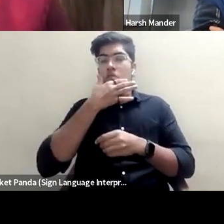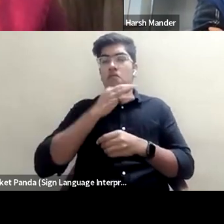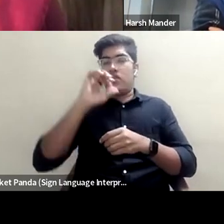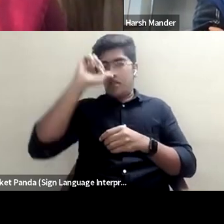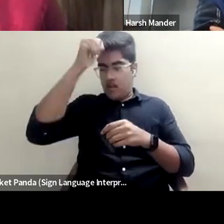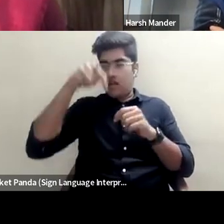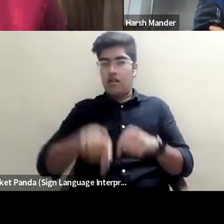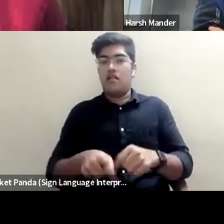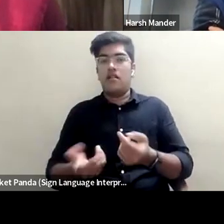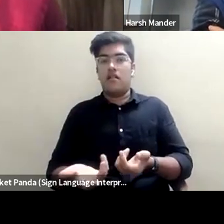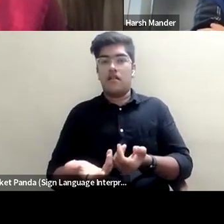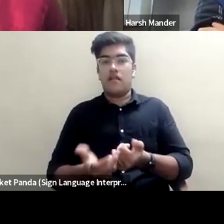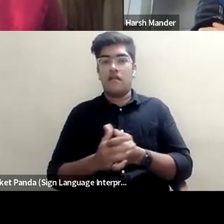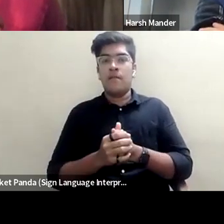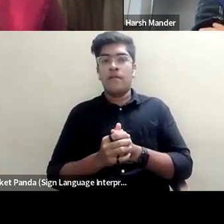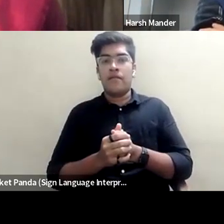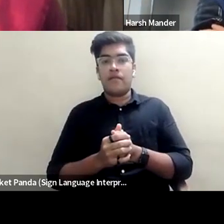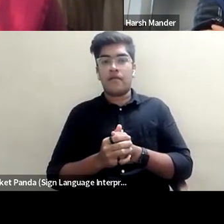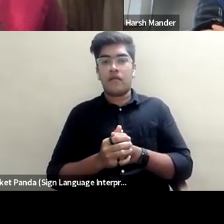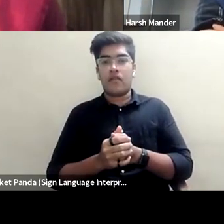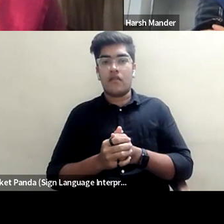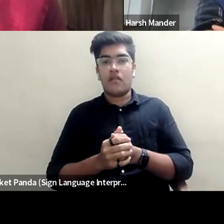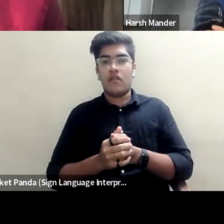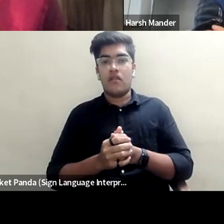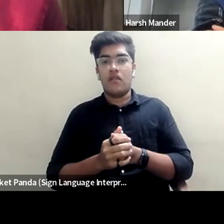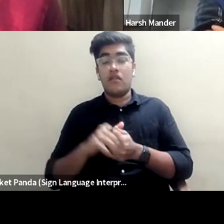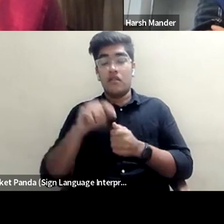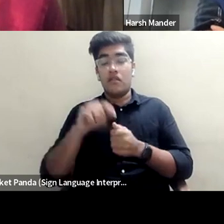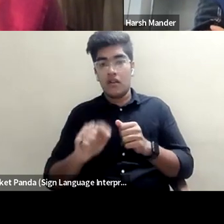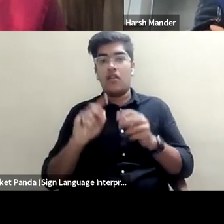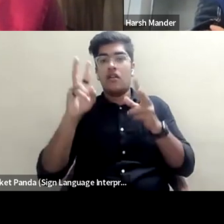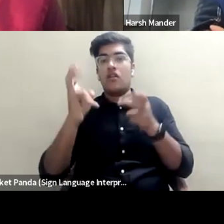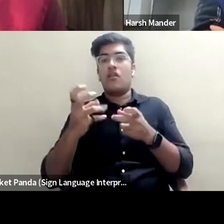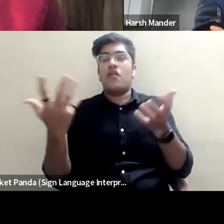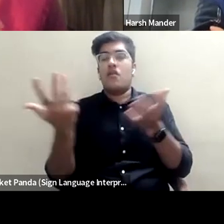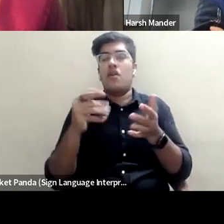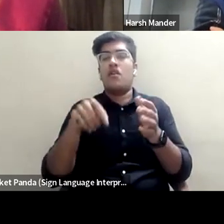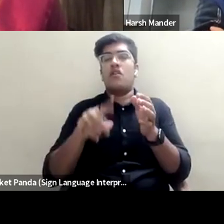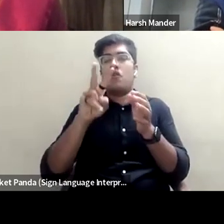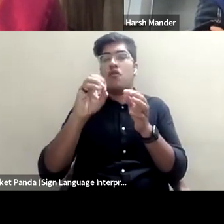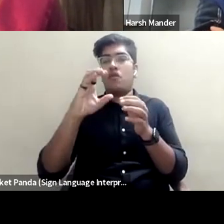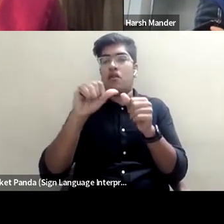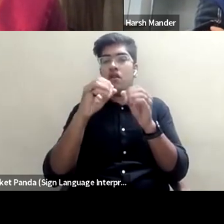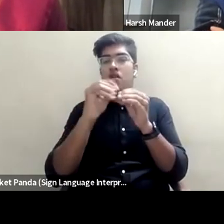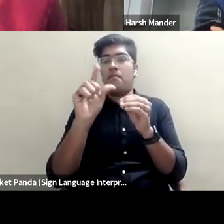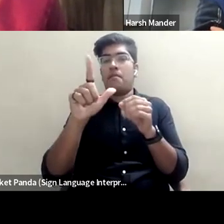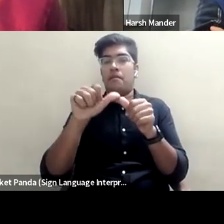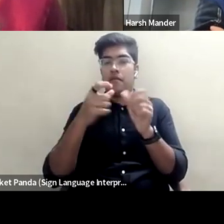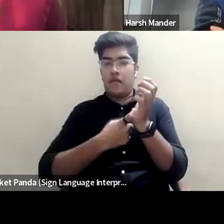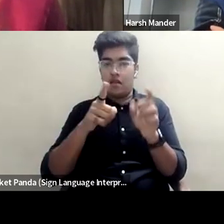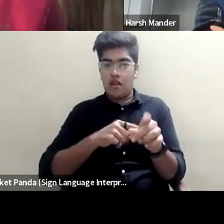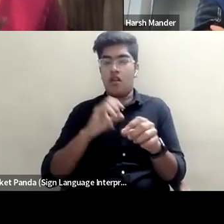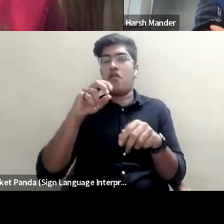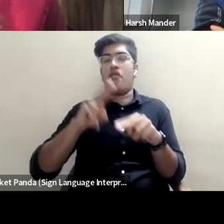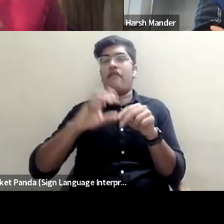is the legacy of this country. And this is what is the vocabulary of the Constitution.